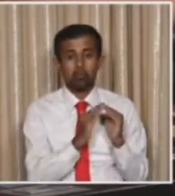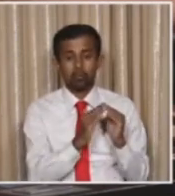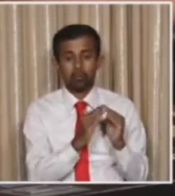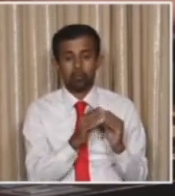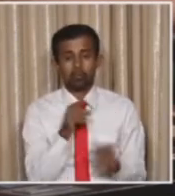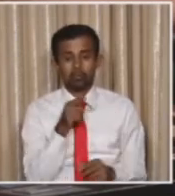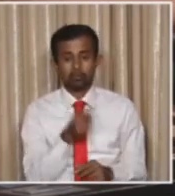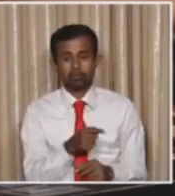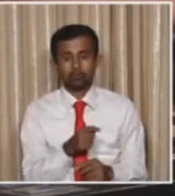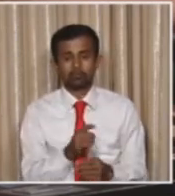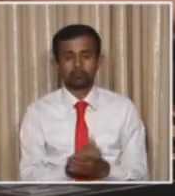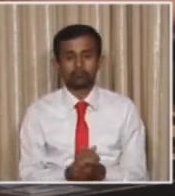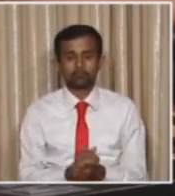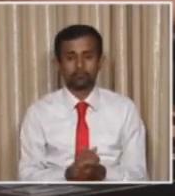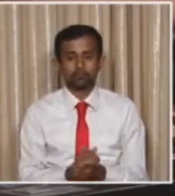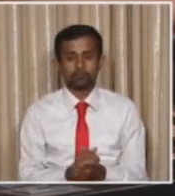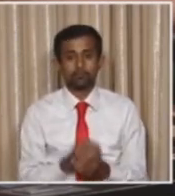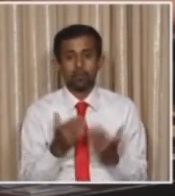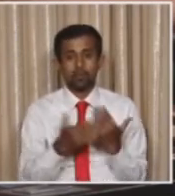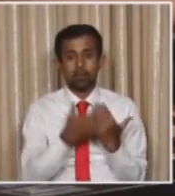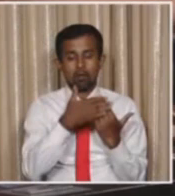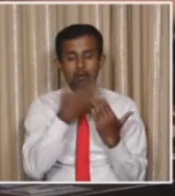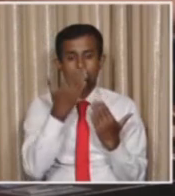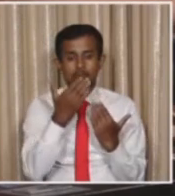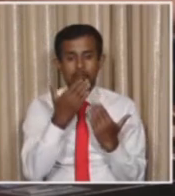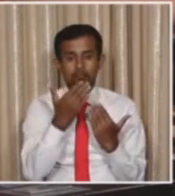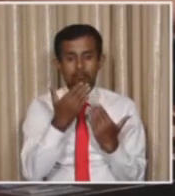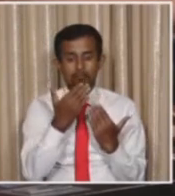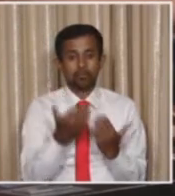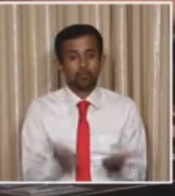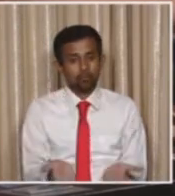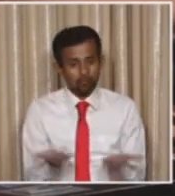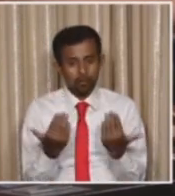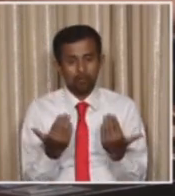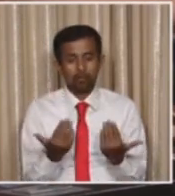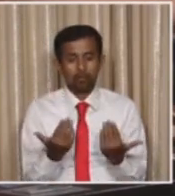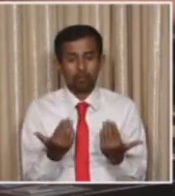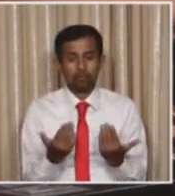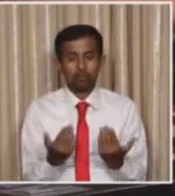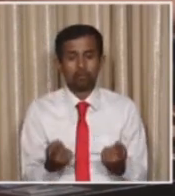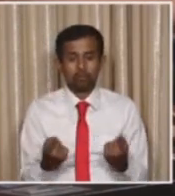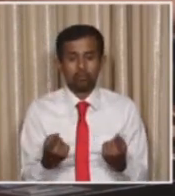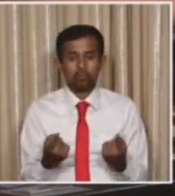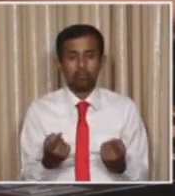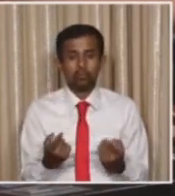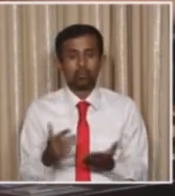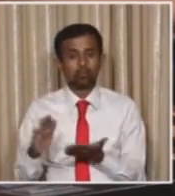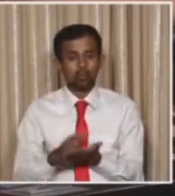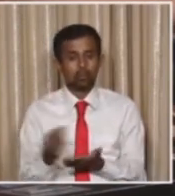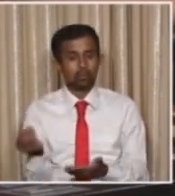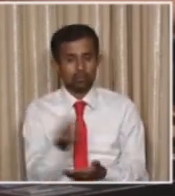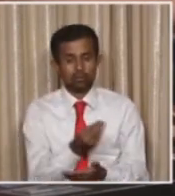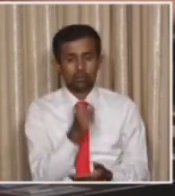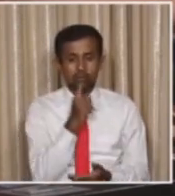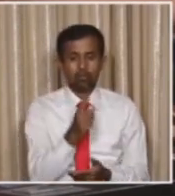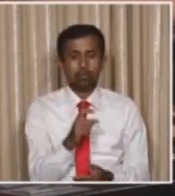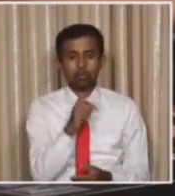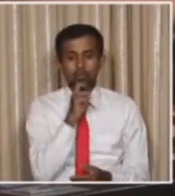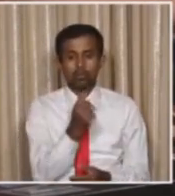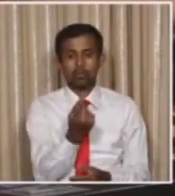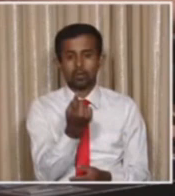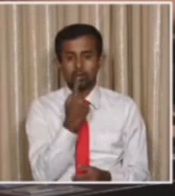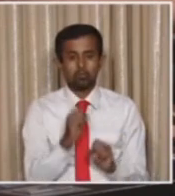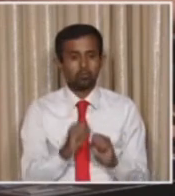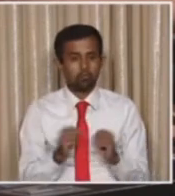is under these circumstances that that vihara was built, have gone and got an order, and the police are looking after